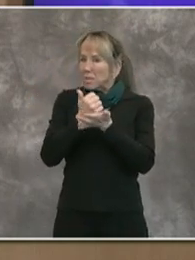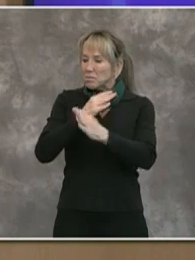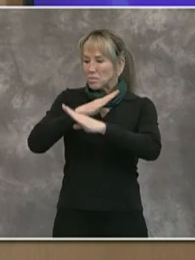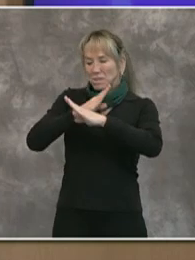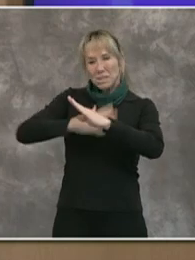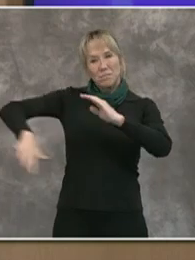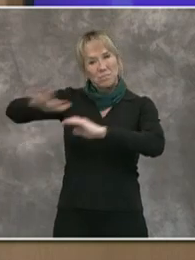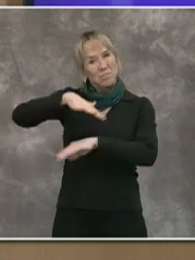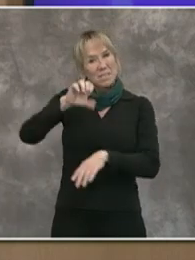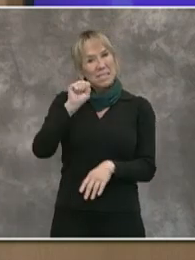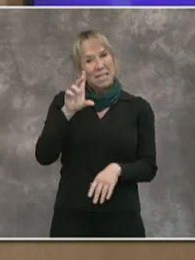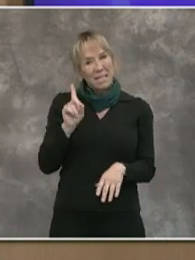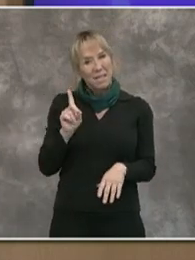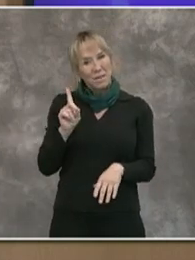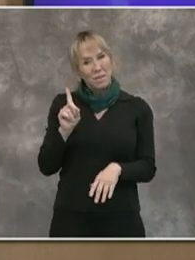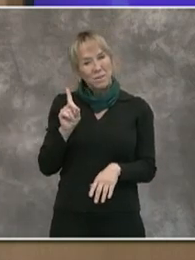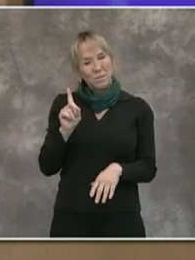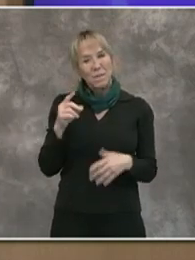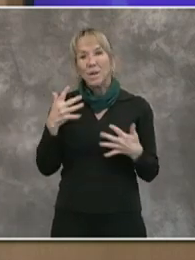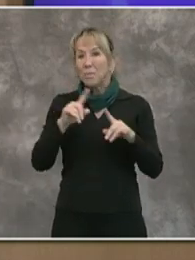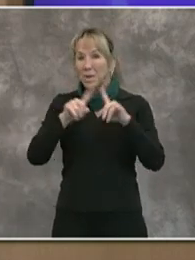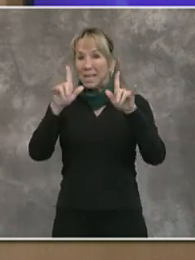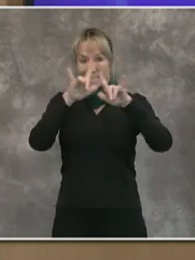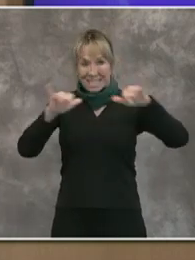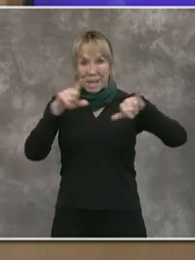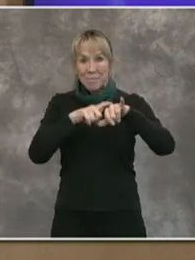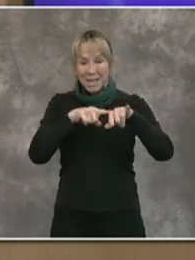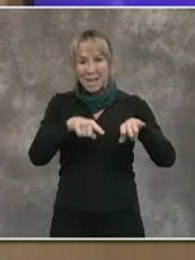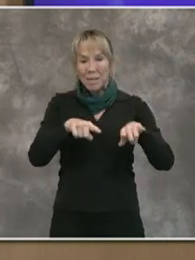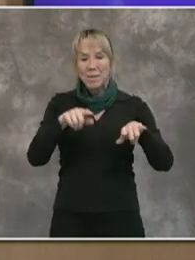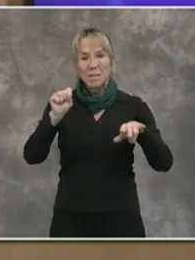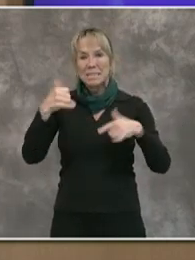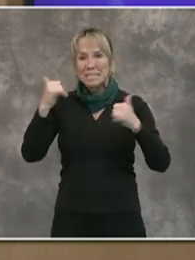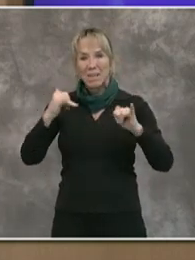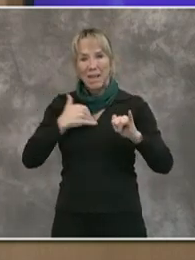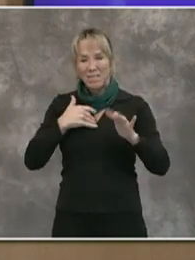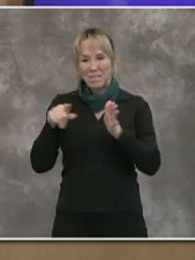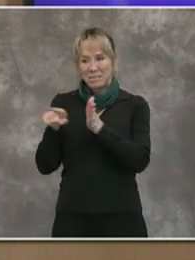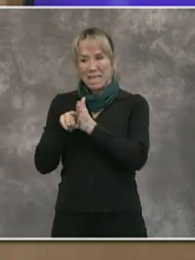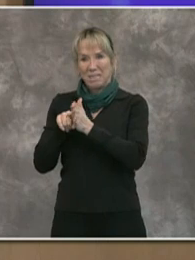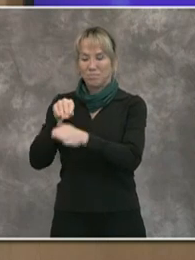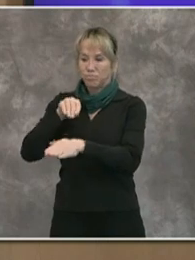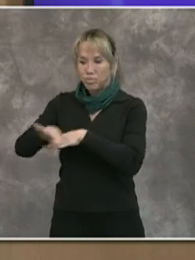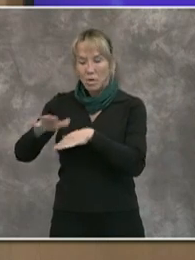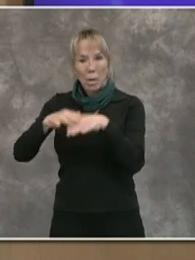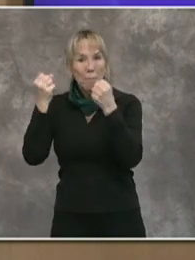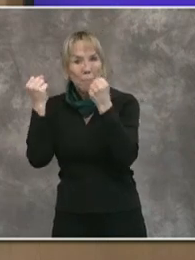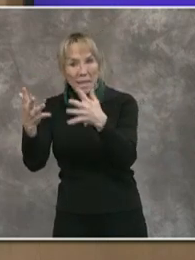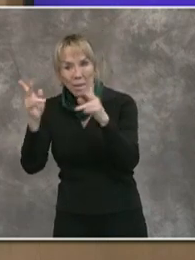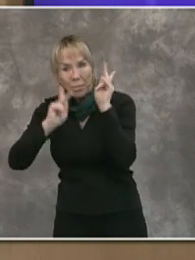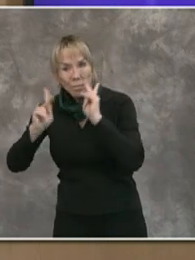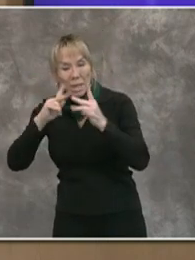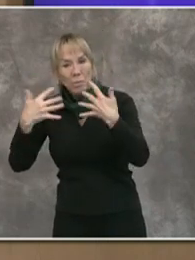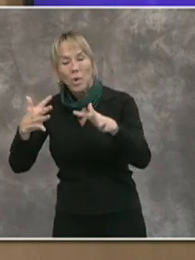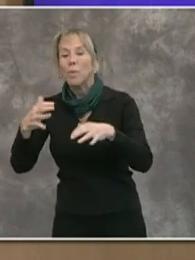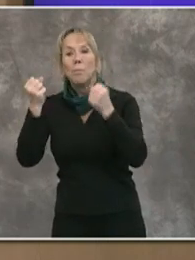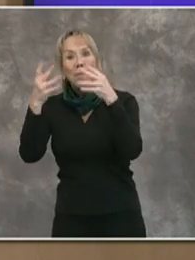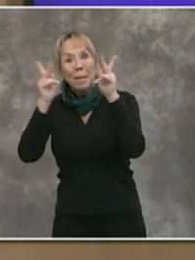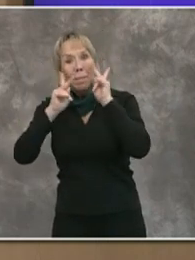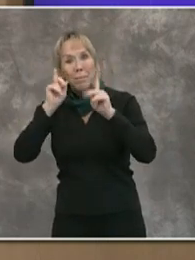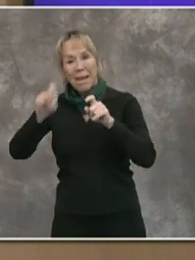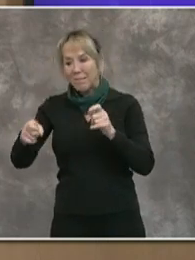has had a very devastating impact to a lot of folks. Hard decisions have had to be made. Many folks have had to re-engineer